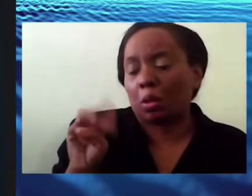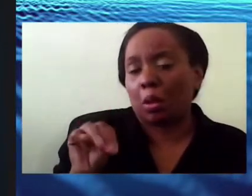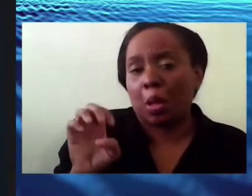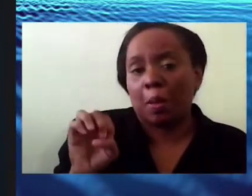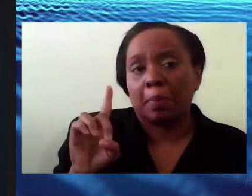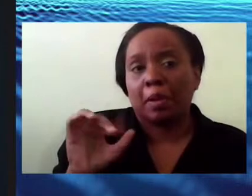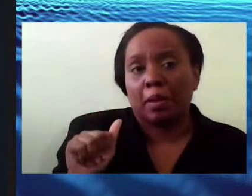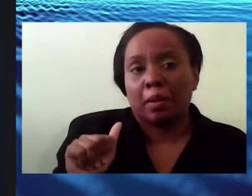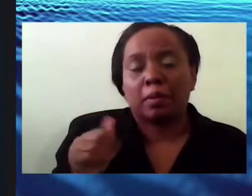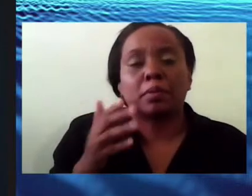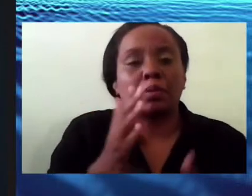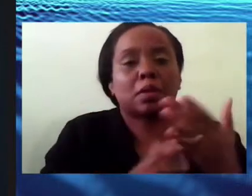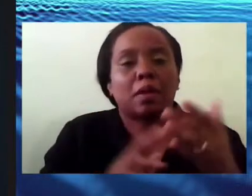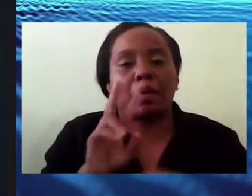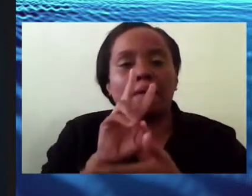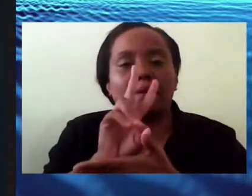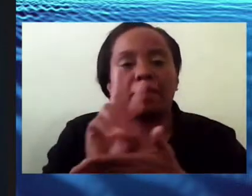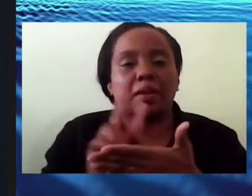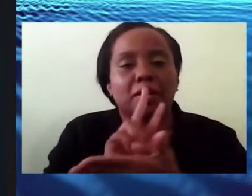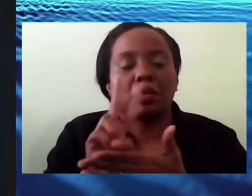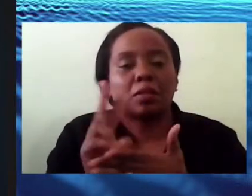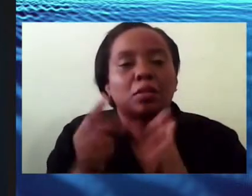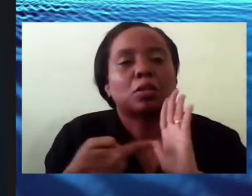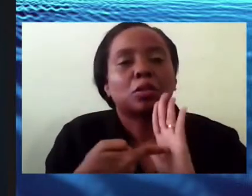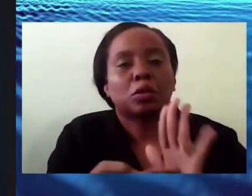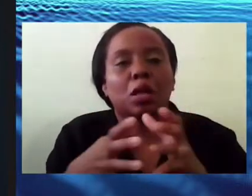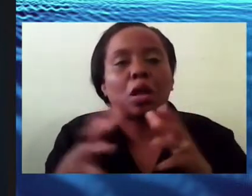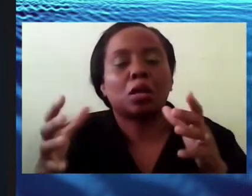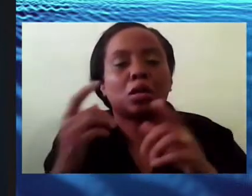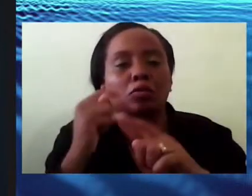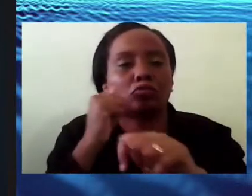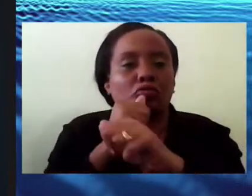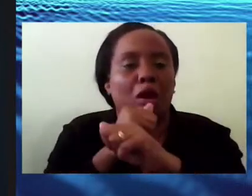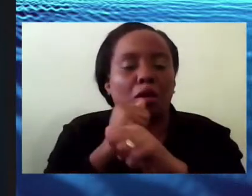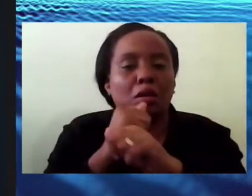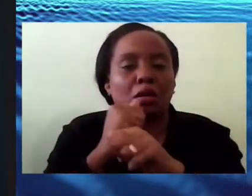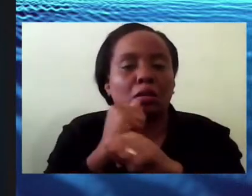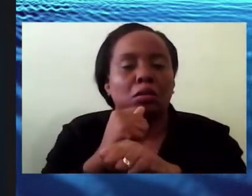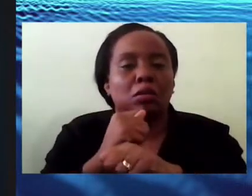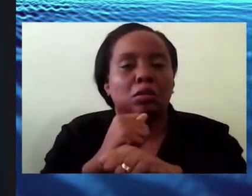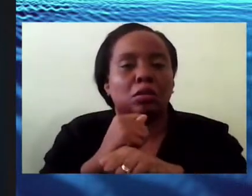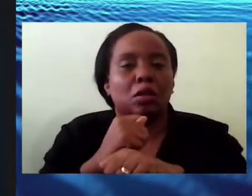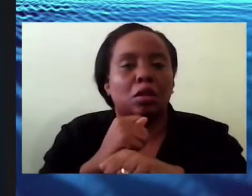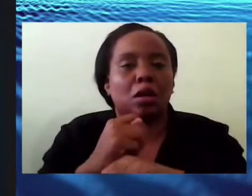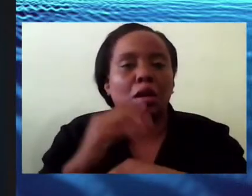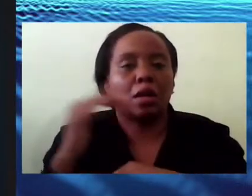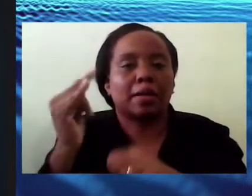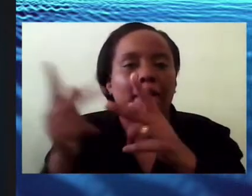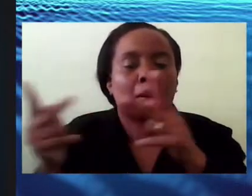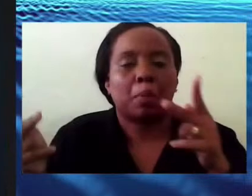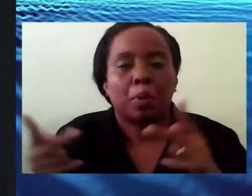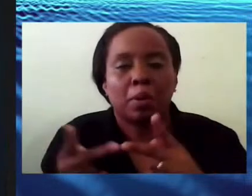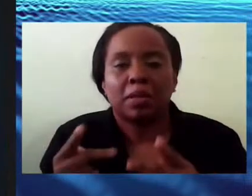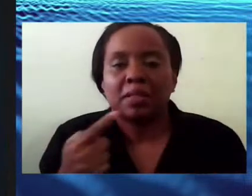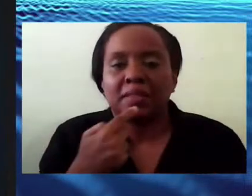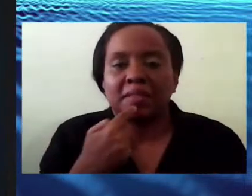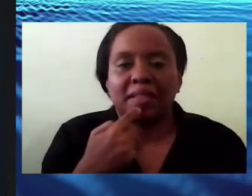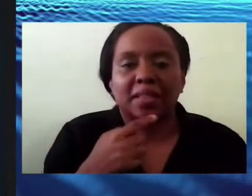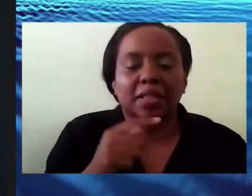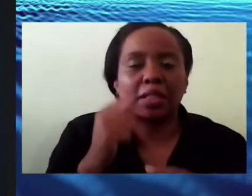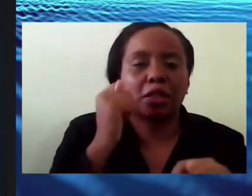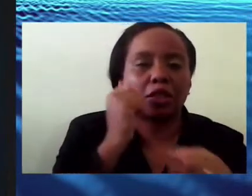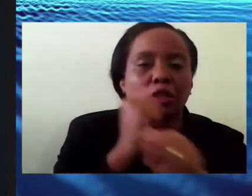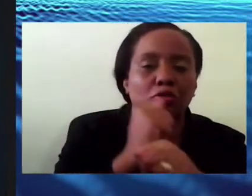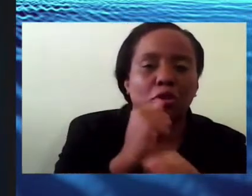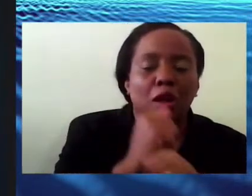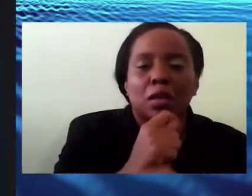videos circulating on social media showing a number of trucks on the airport runway, and people suggesting that instead of cleaning up,